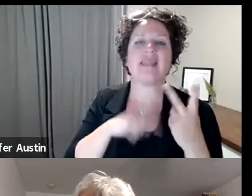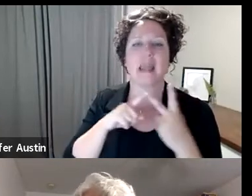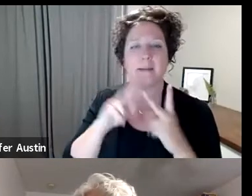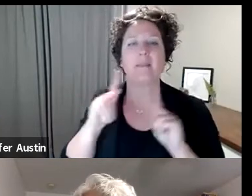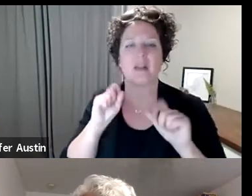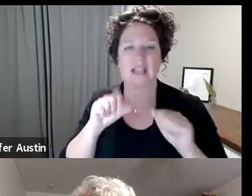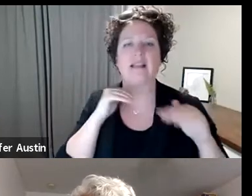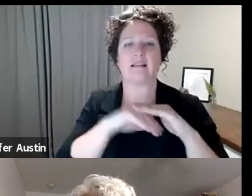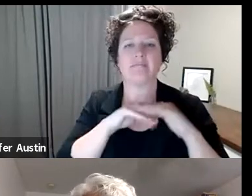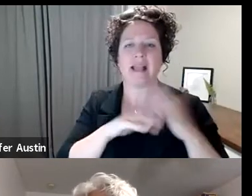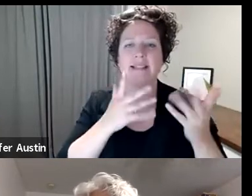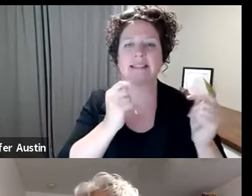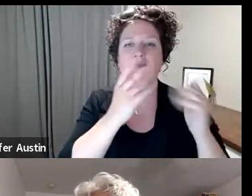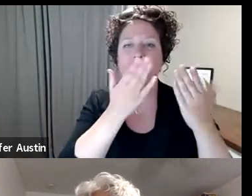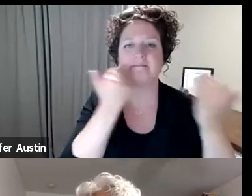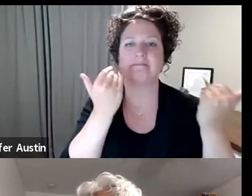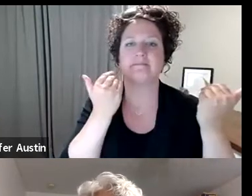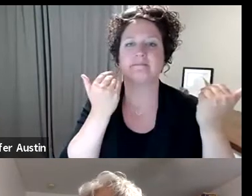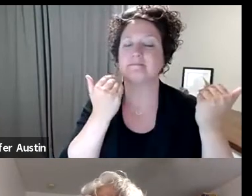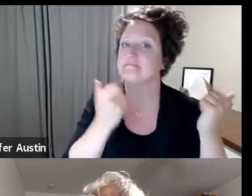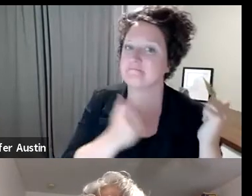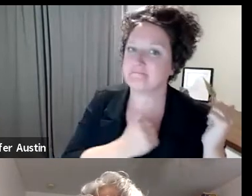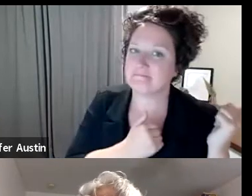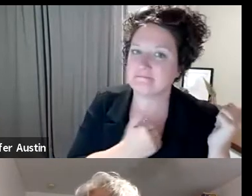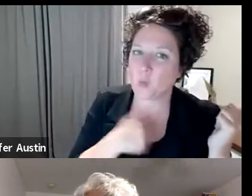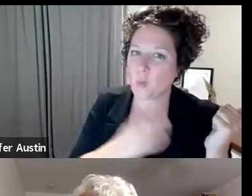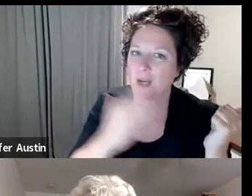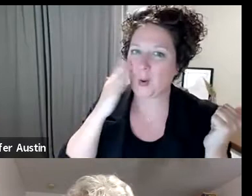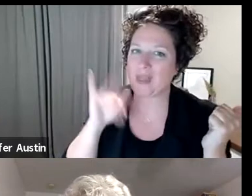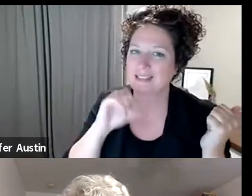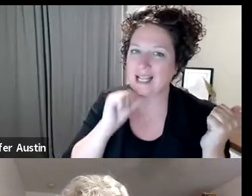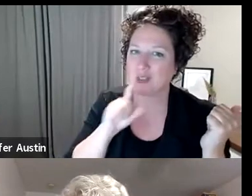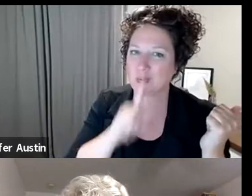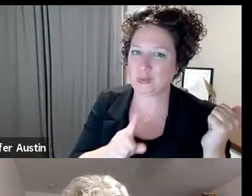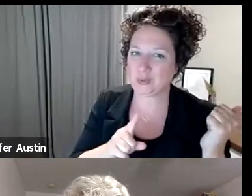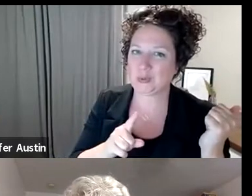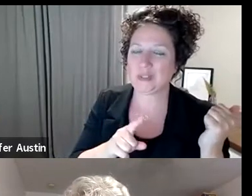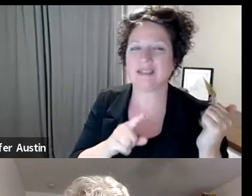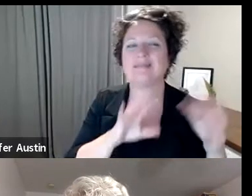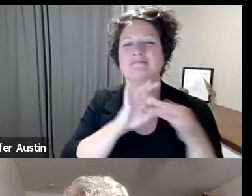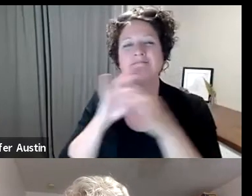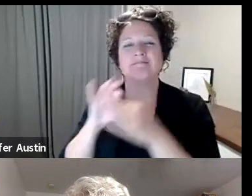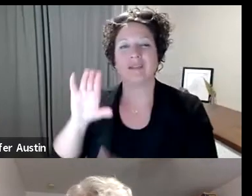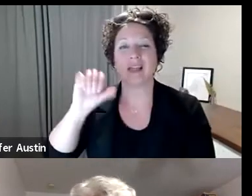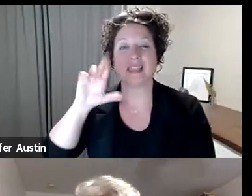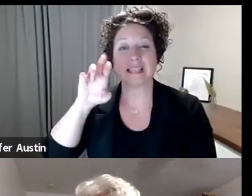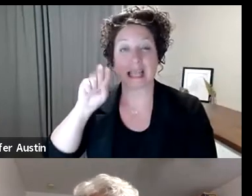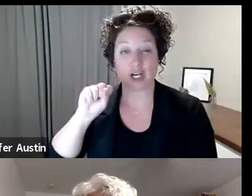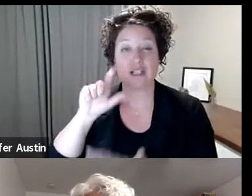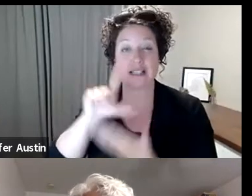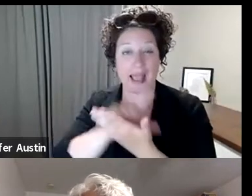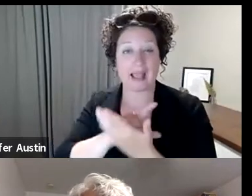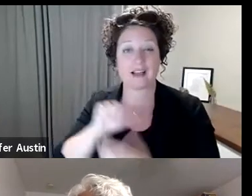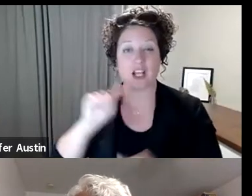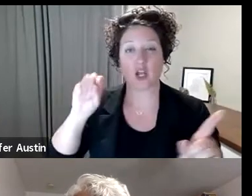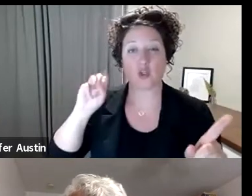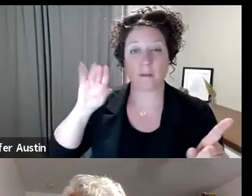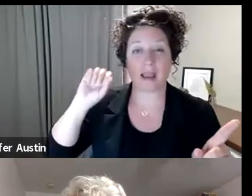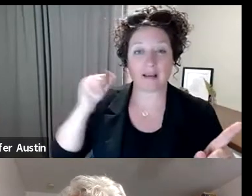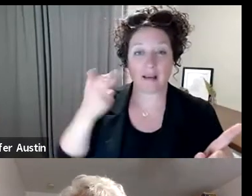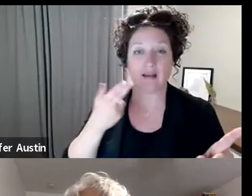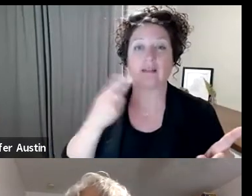thing. We know that that's not true with respect to, for example, the CARES Act that Tamika and I have